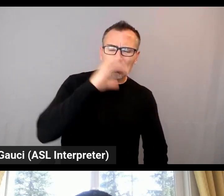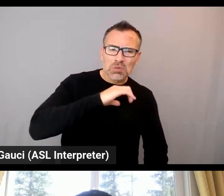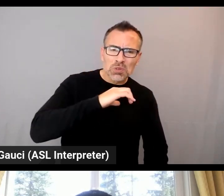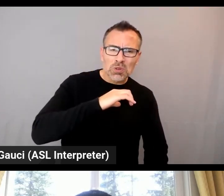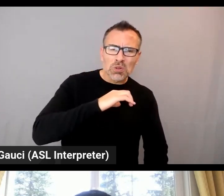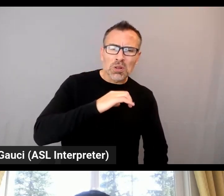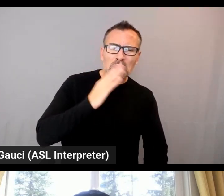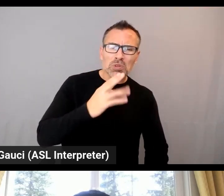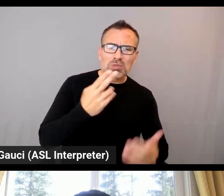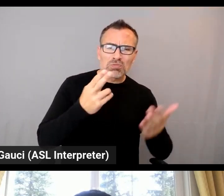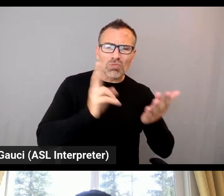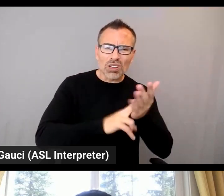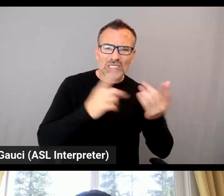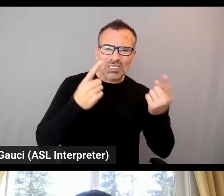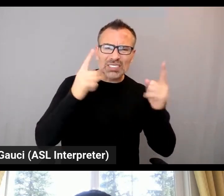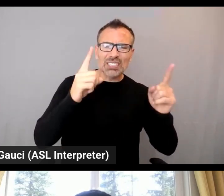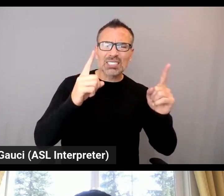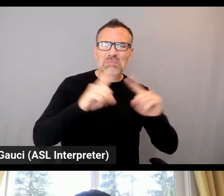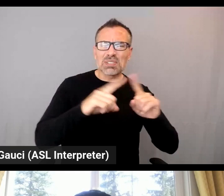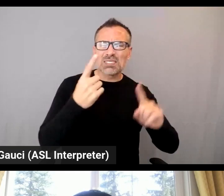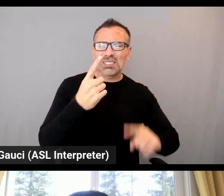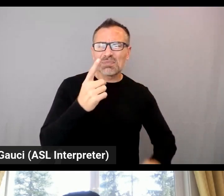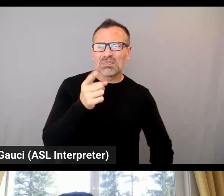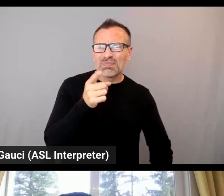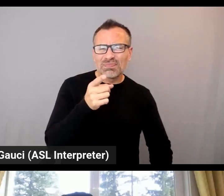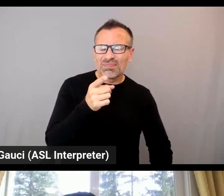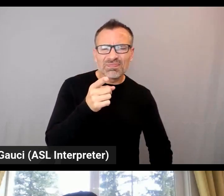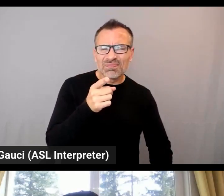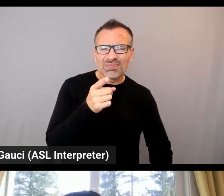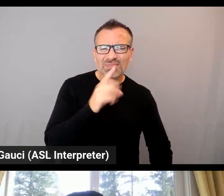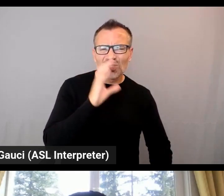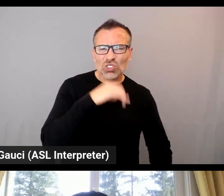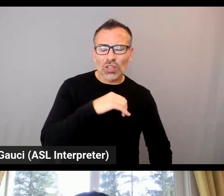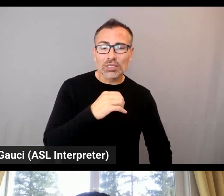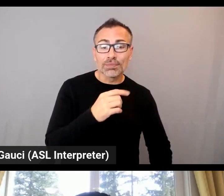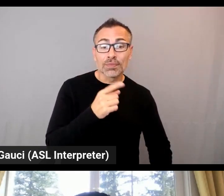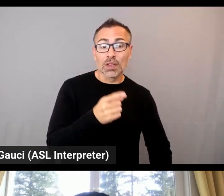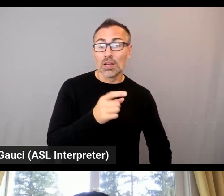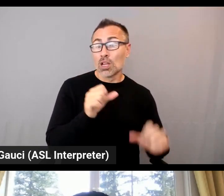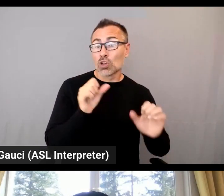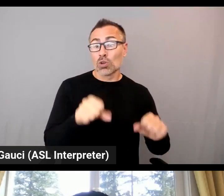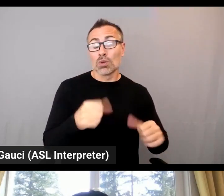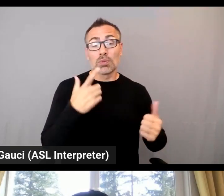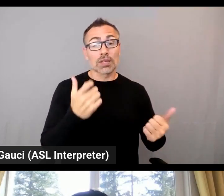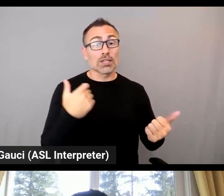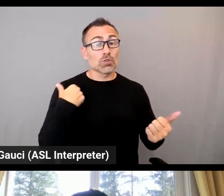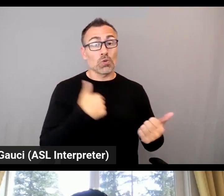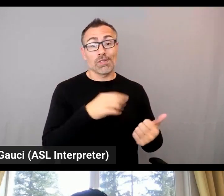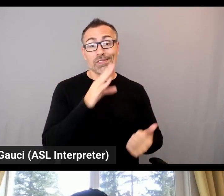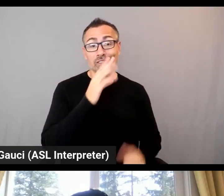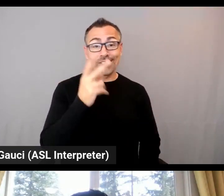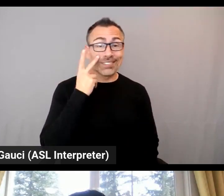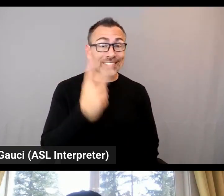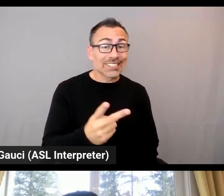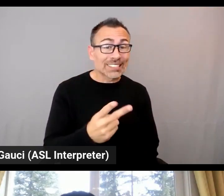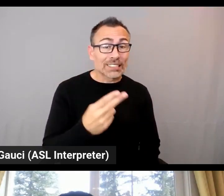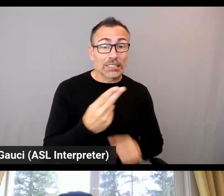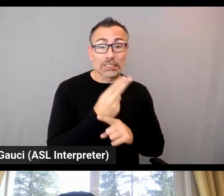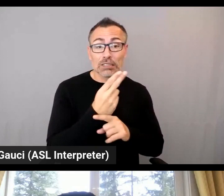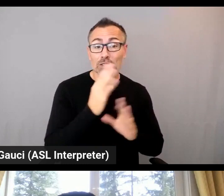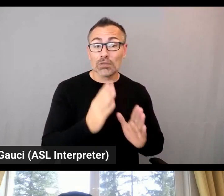successful login event. So some entity actually successfully logged in. This could be because we've never seen that user